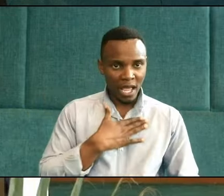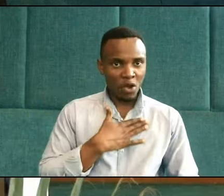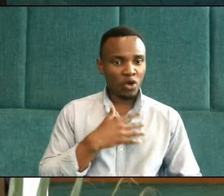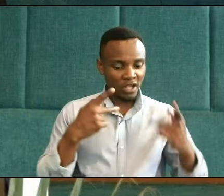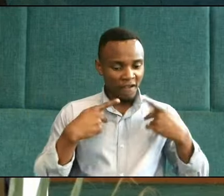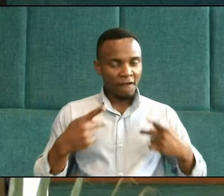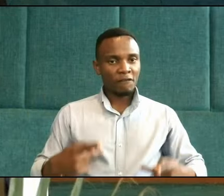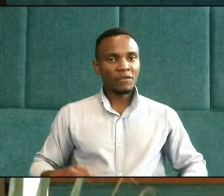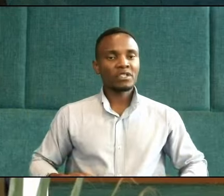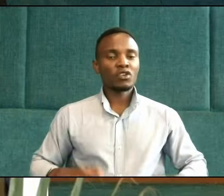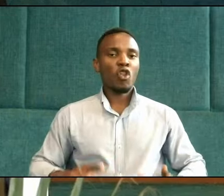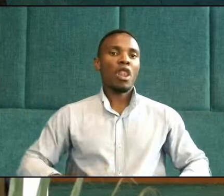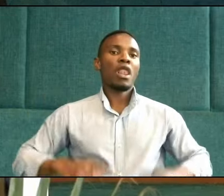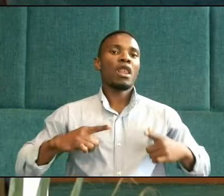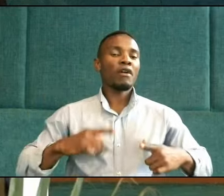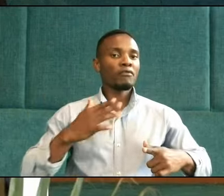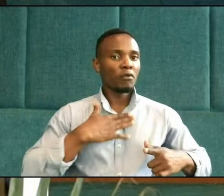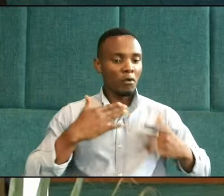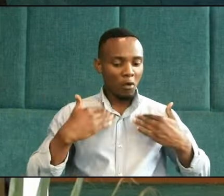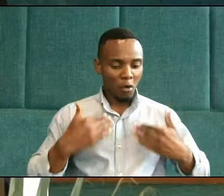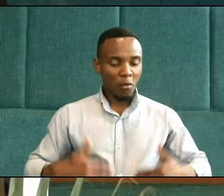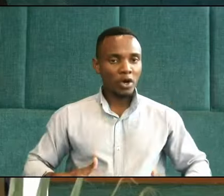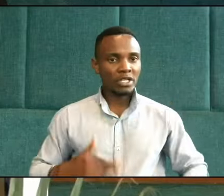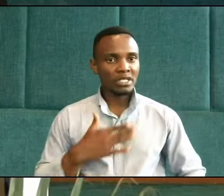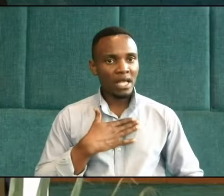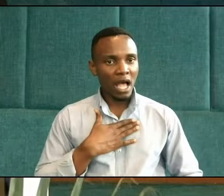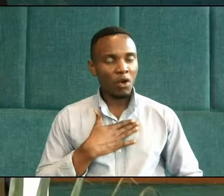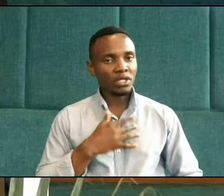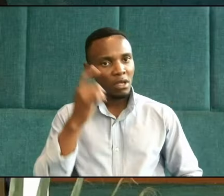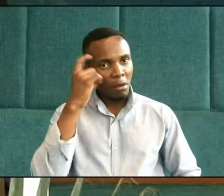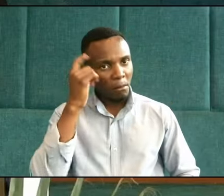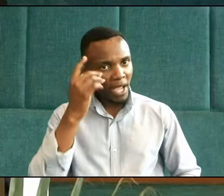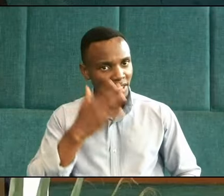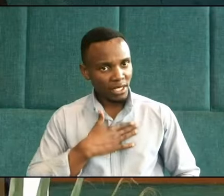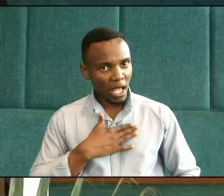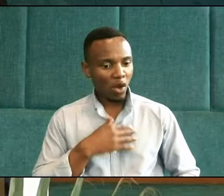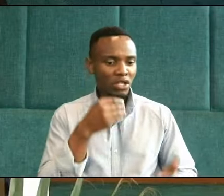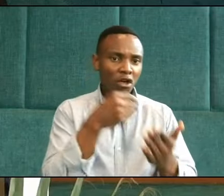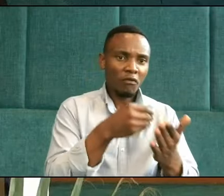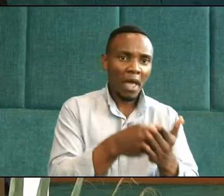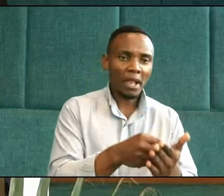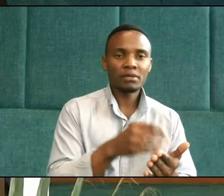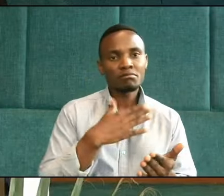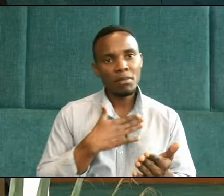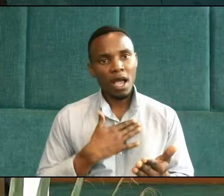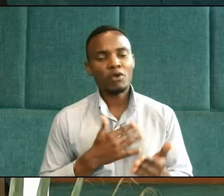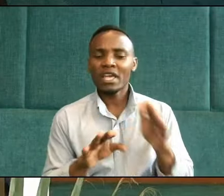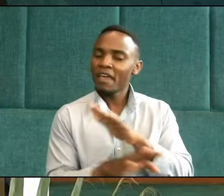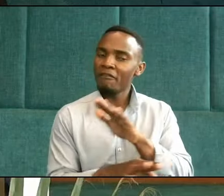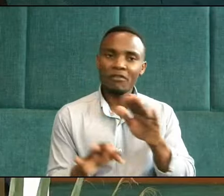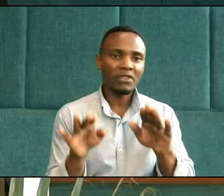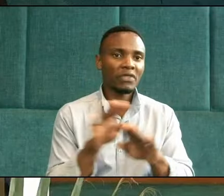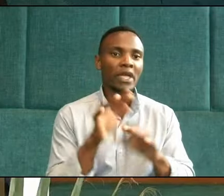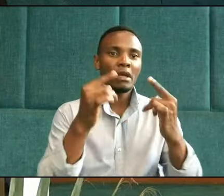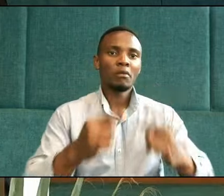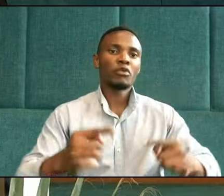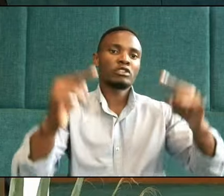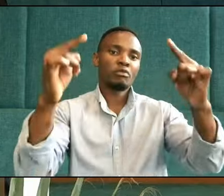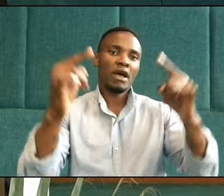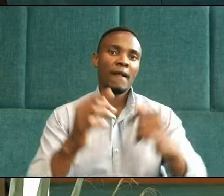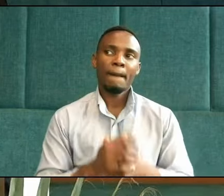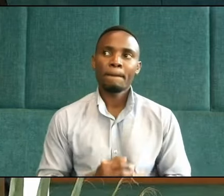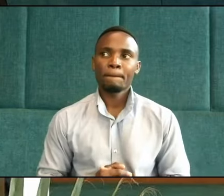with our bodies, with our minds, with our social life, with our finances, everything.